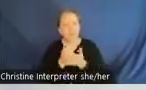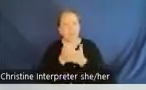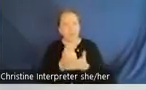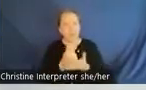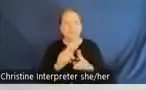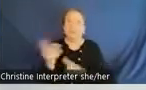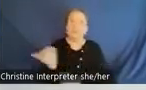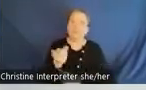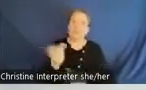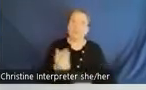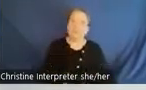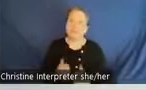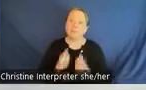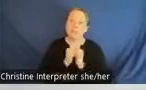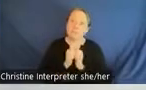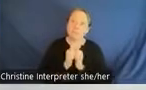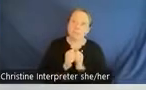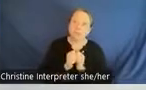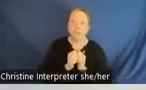of